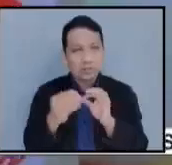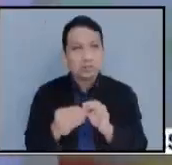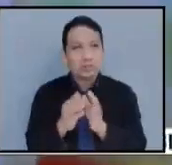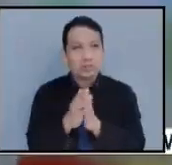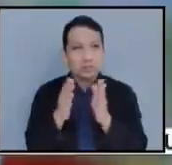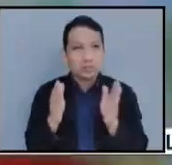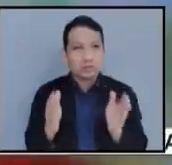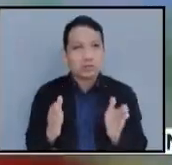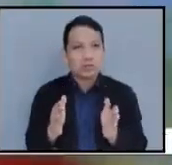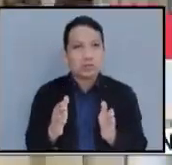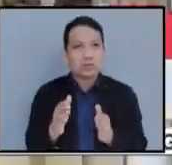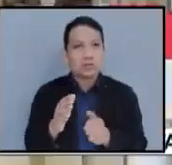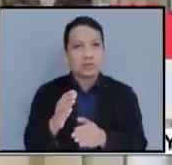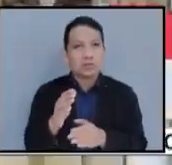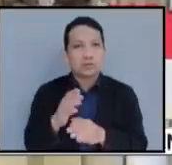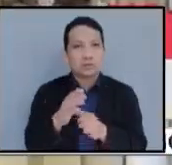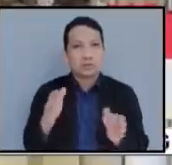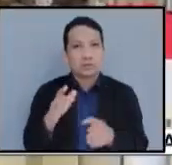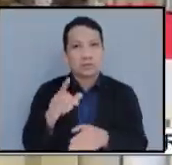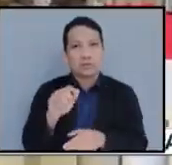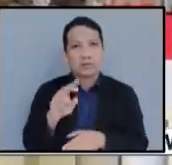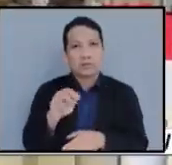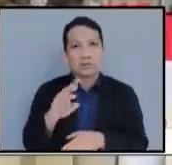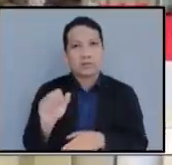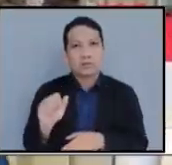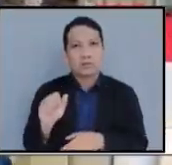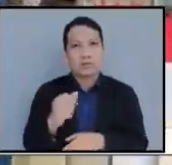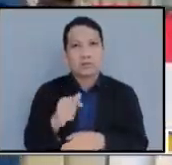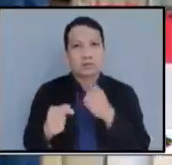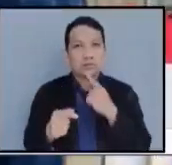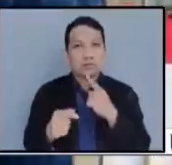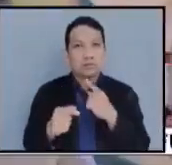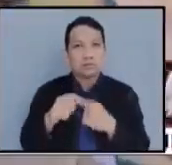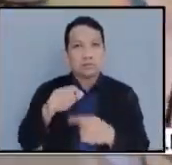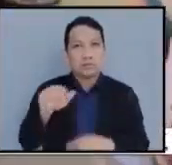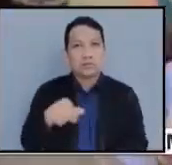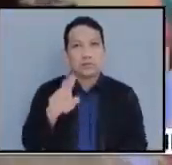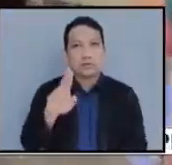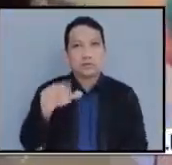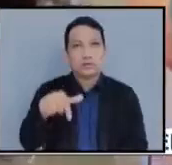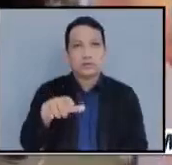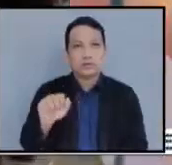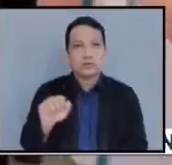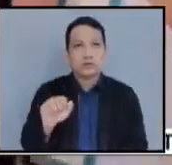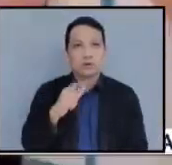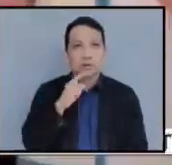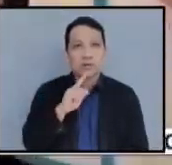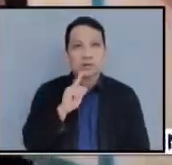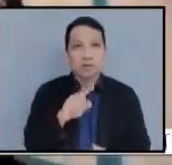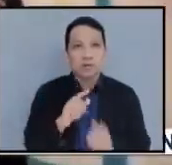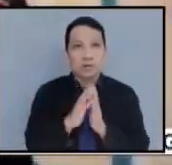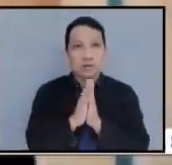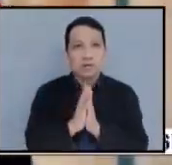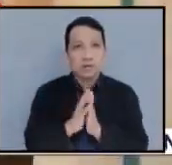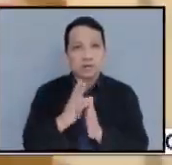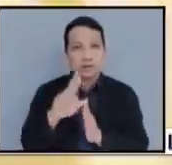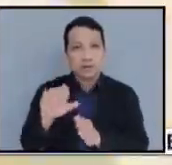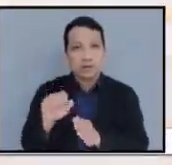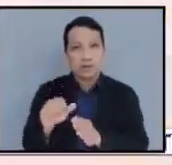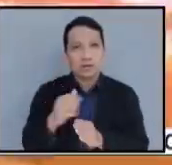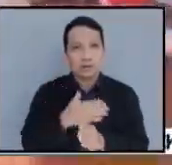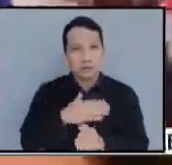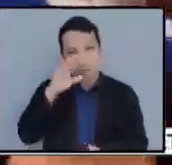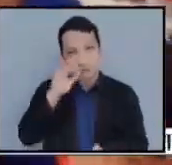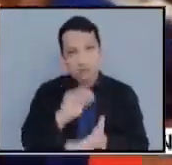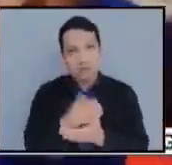the Train themed third birthday party si Joaquin, ang answered prayer baby boy ni Roger Cruz, my husband, at ng